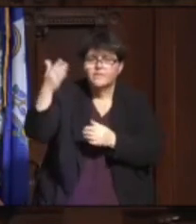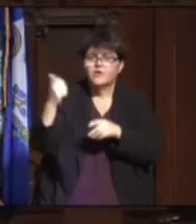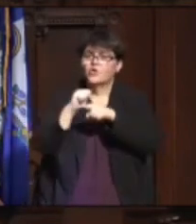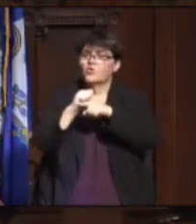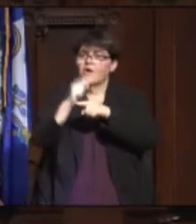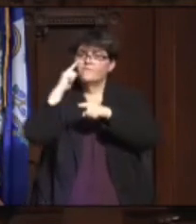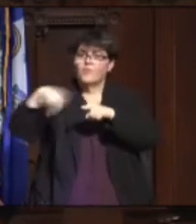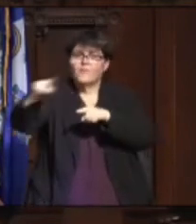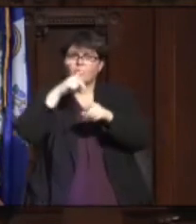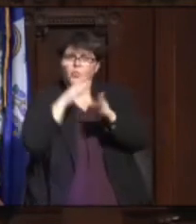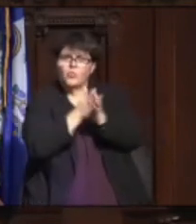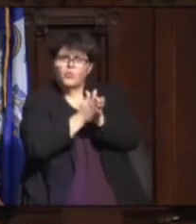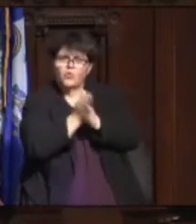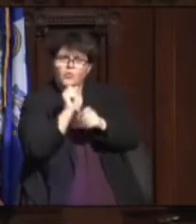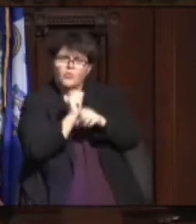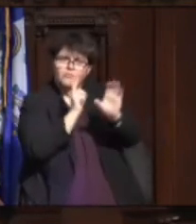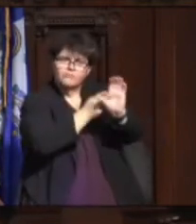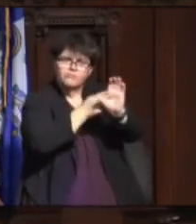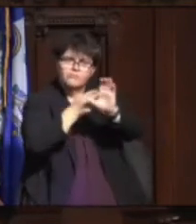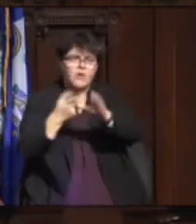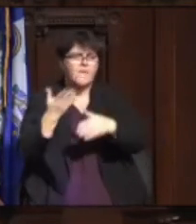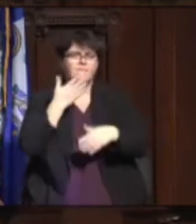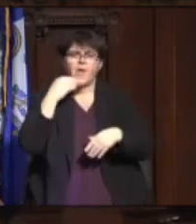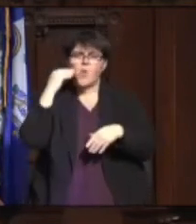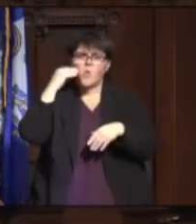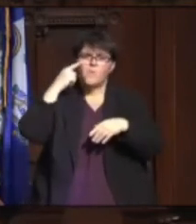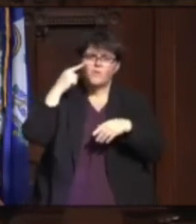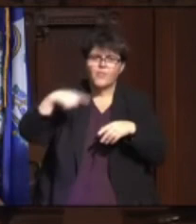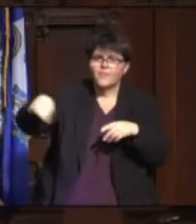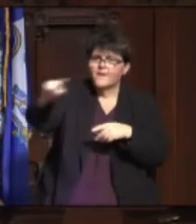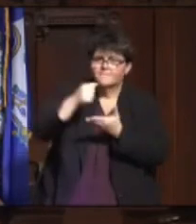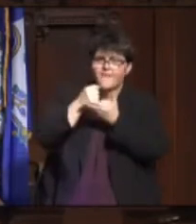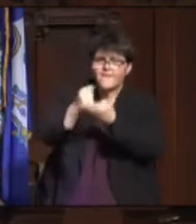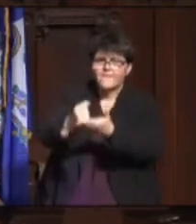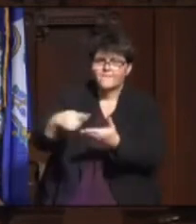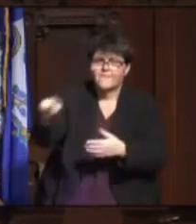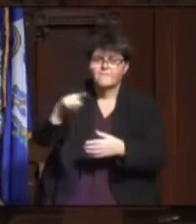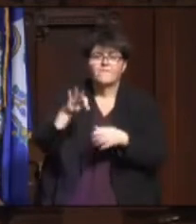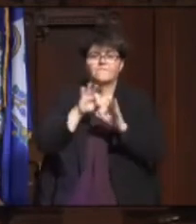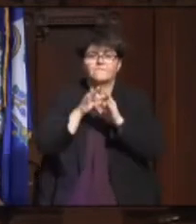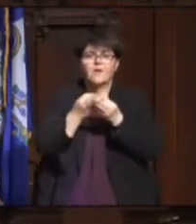helping families eliminate medical debt.